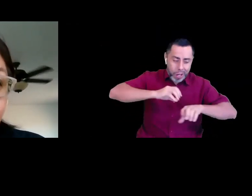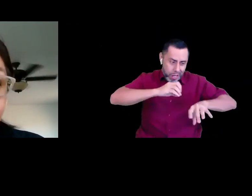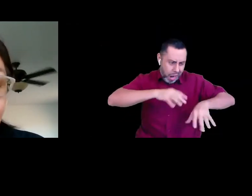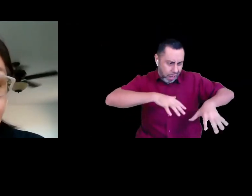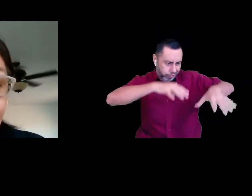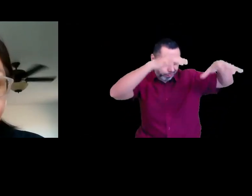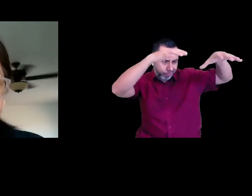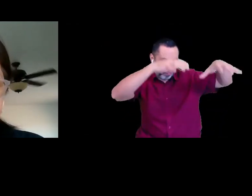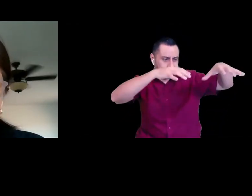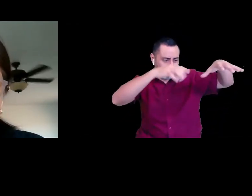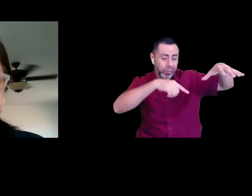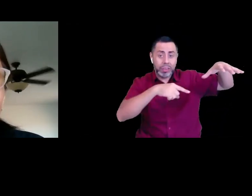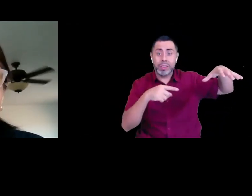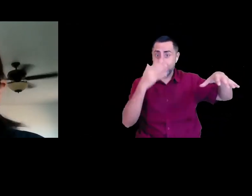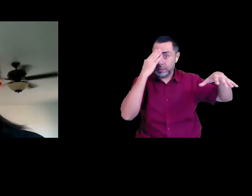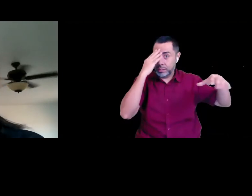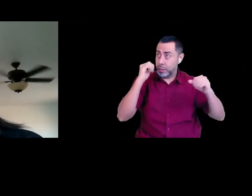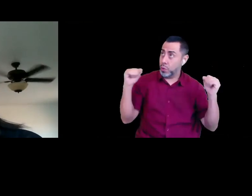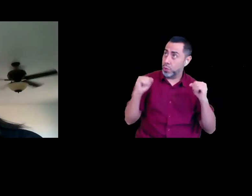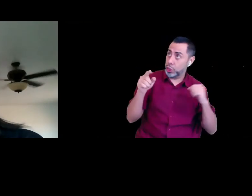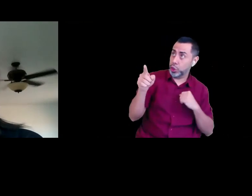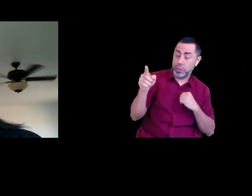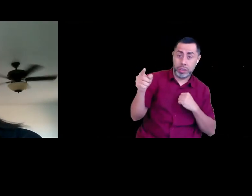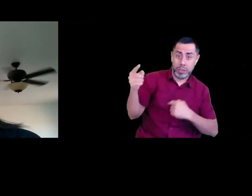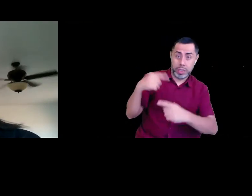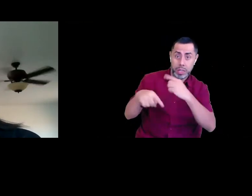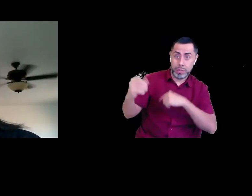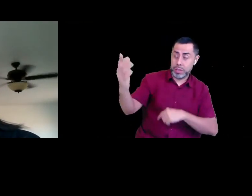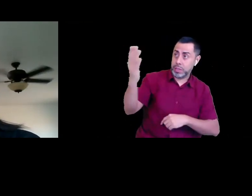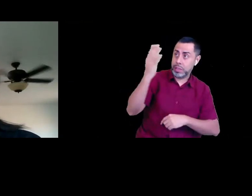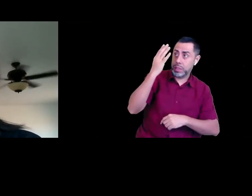Flashlights, always a biggie out here. And,